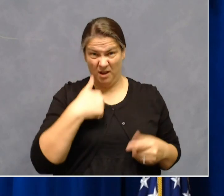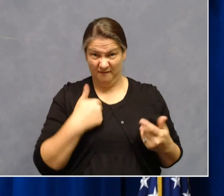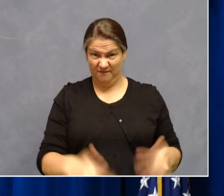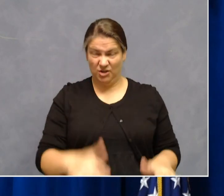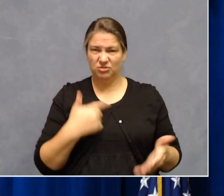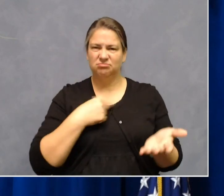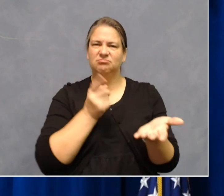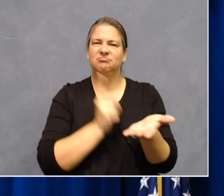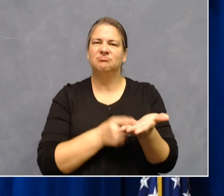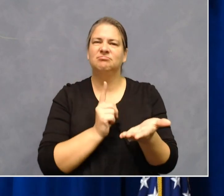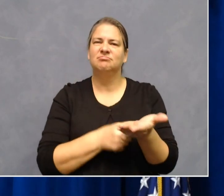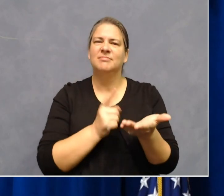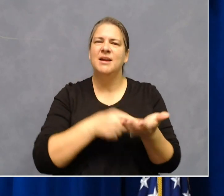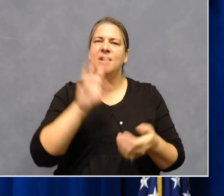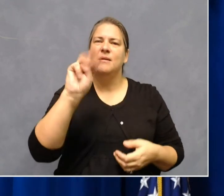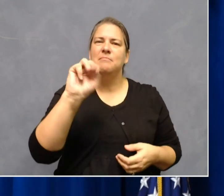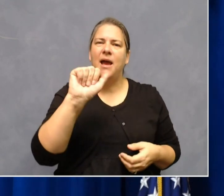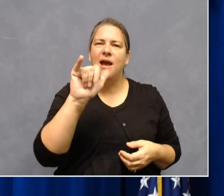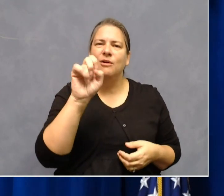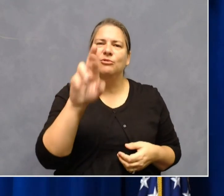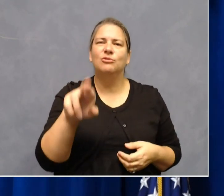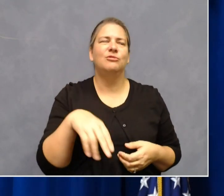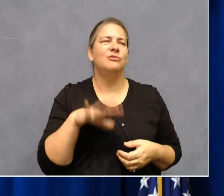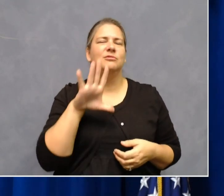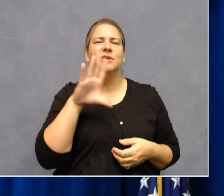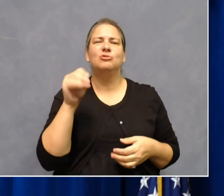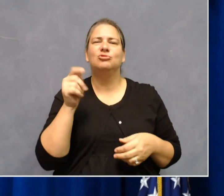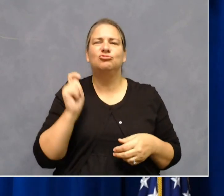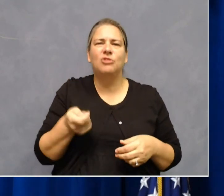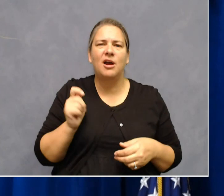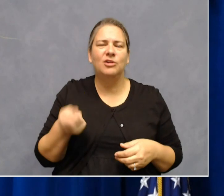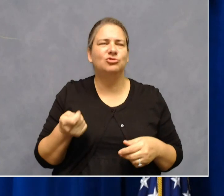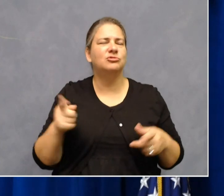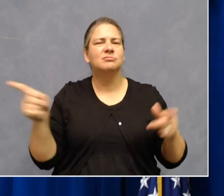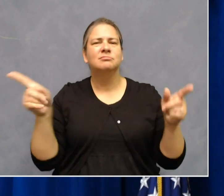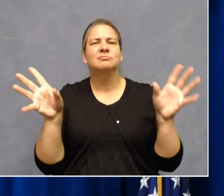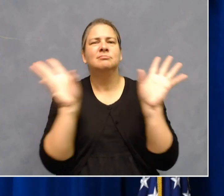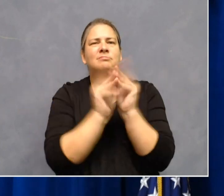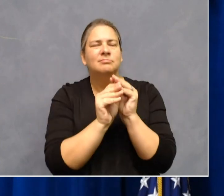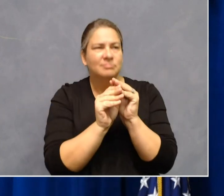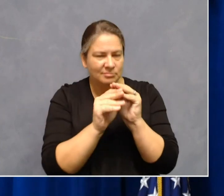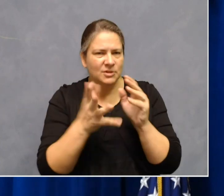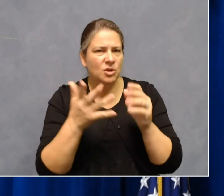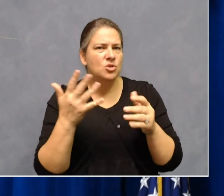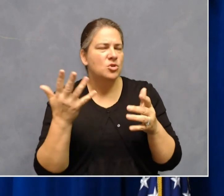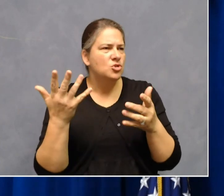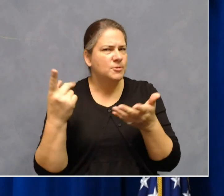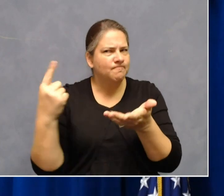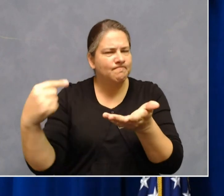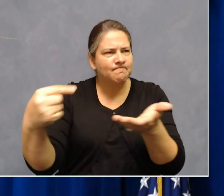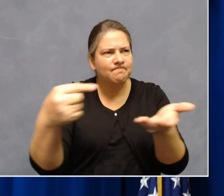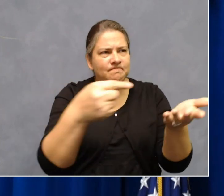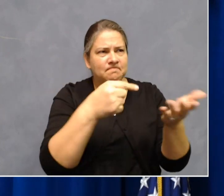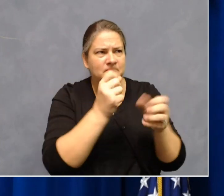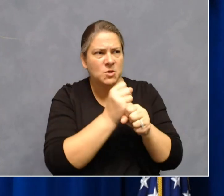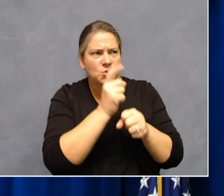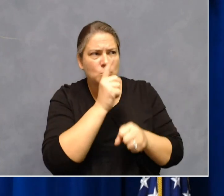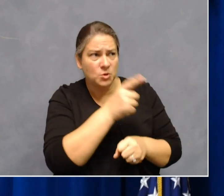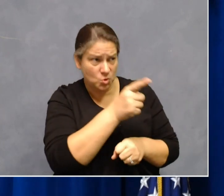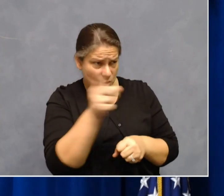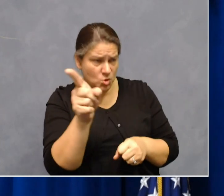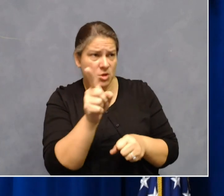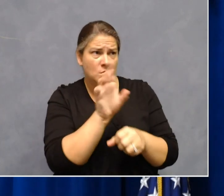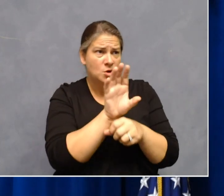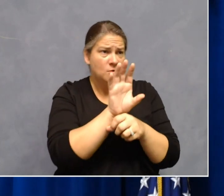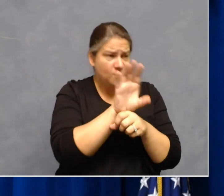judges to send out the word, to work on enforcement, but also to truly encourage people